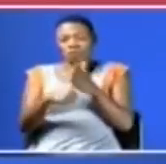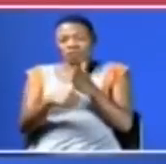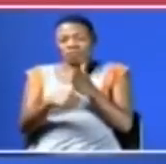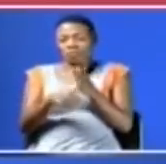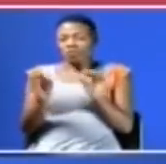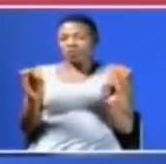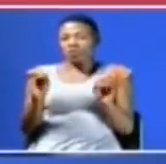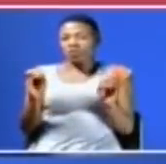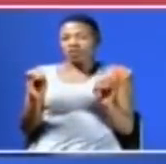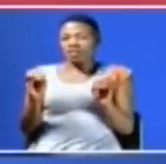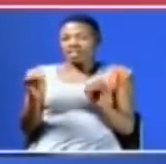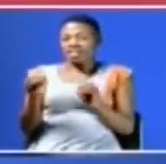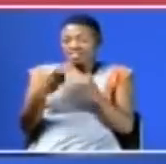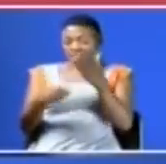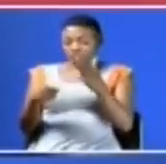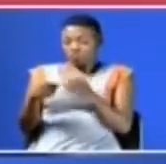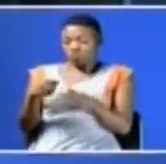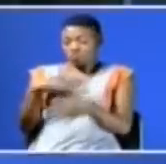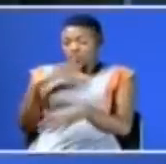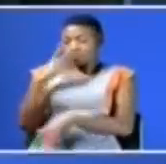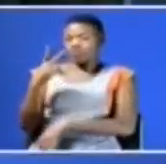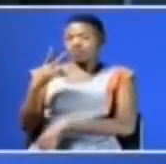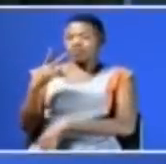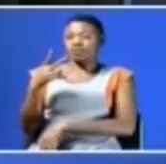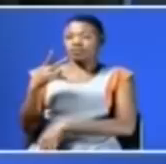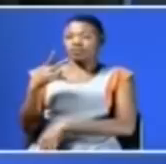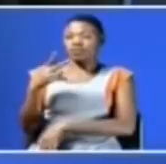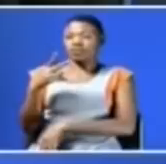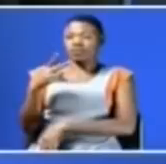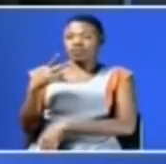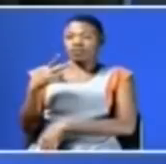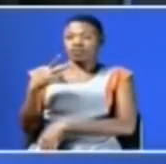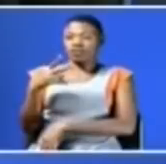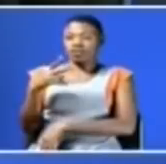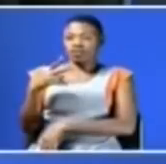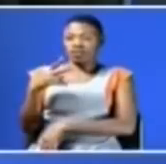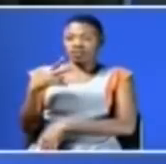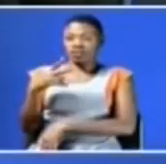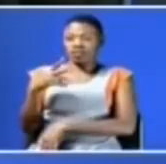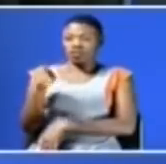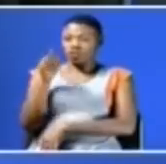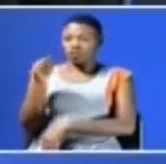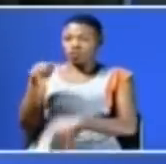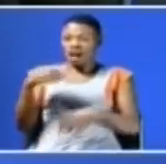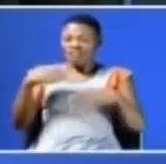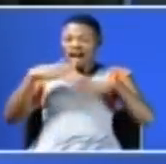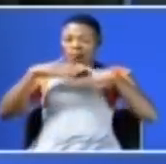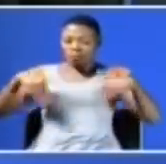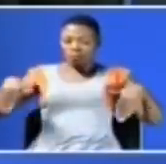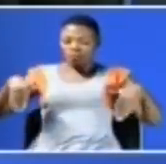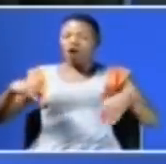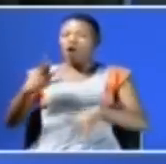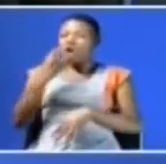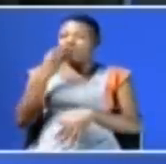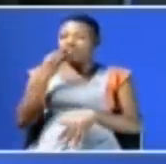first place. Right. That's what I see from where I sit. Okay. So you've severed ties, as I come to you. Absolutely. You've severed ties with ODM,